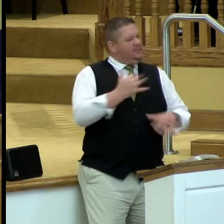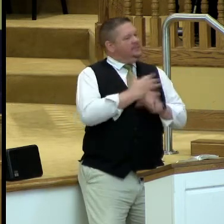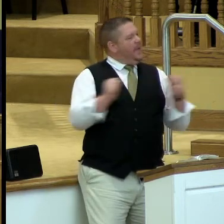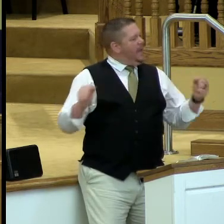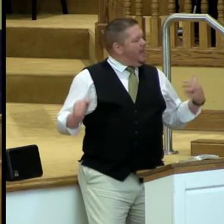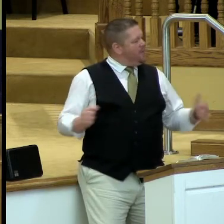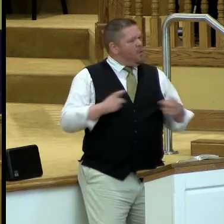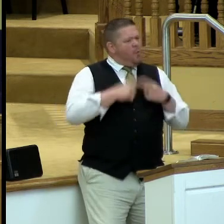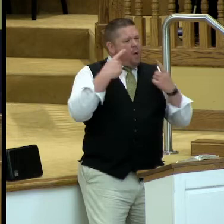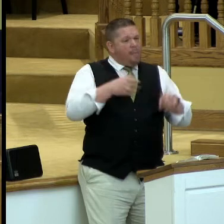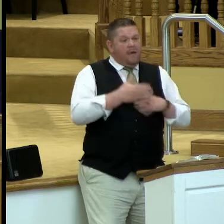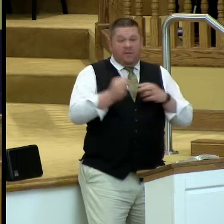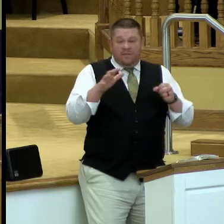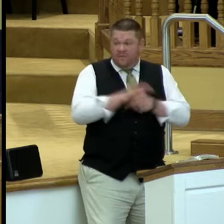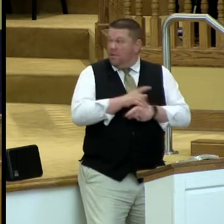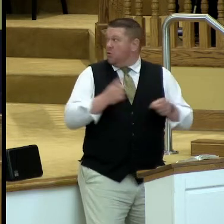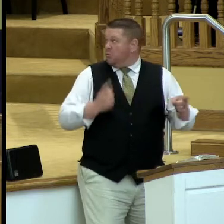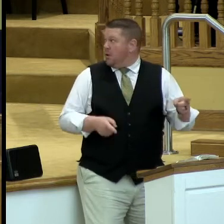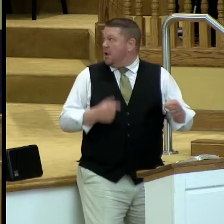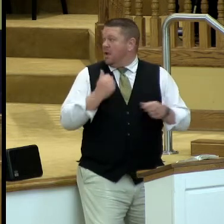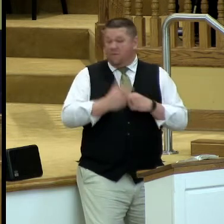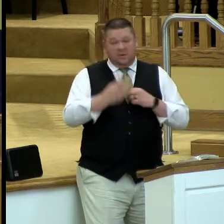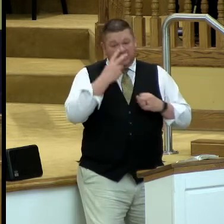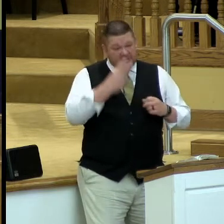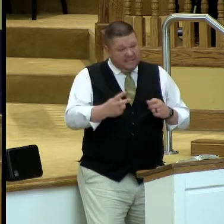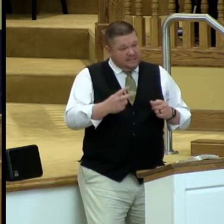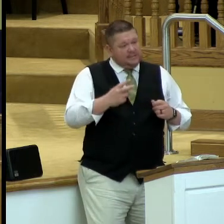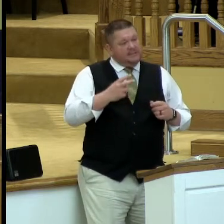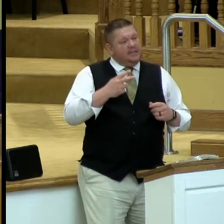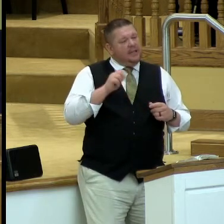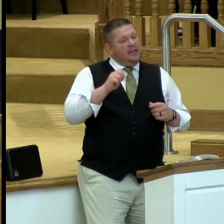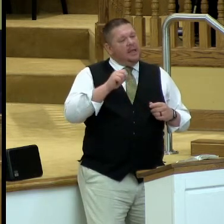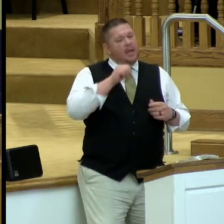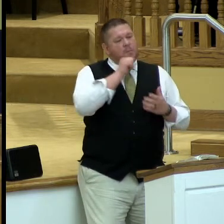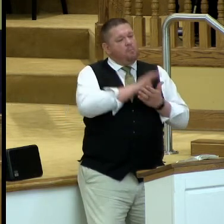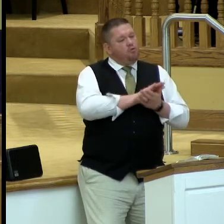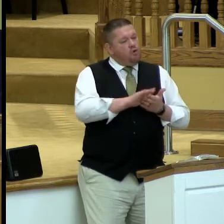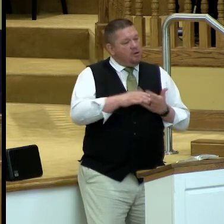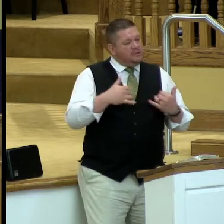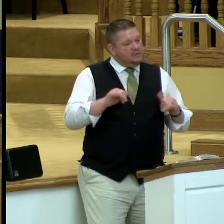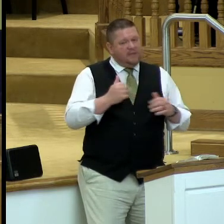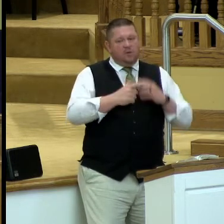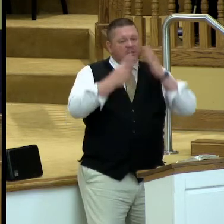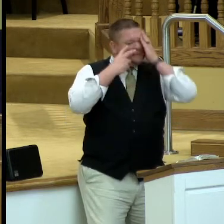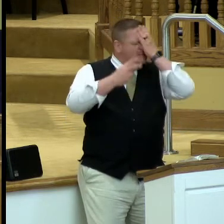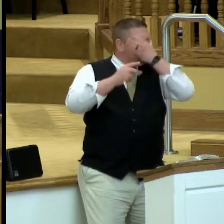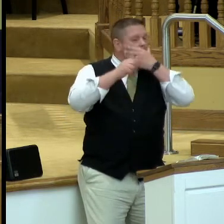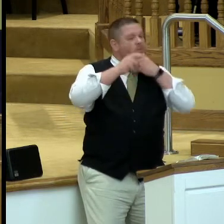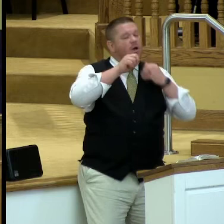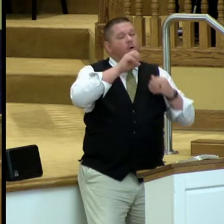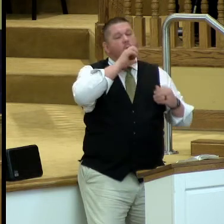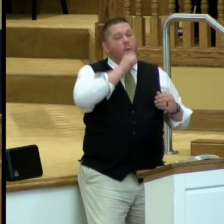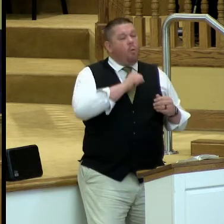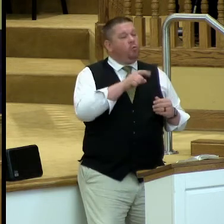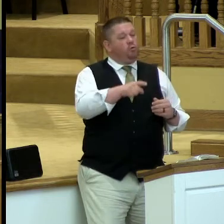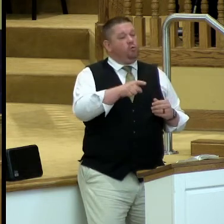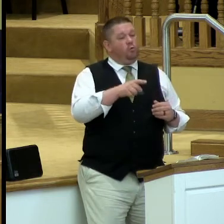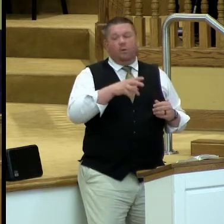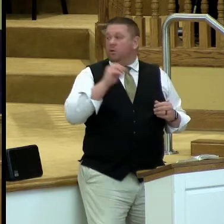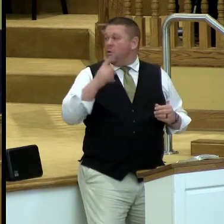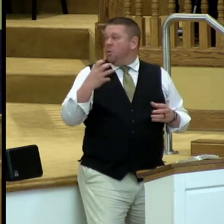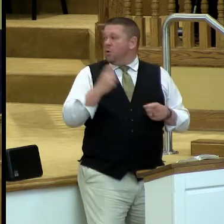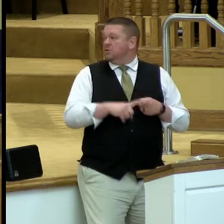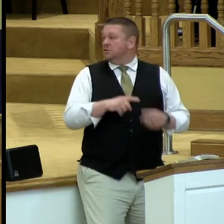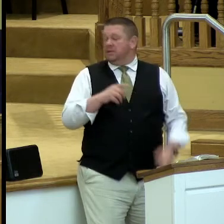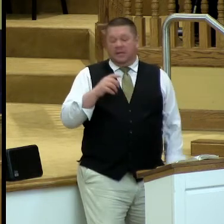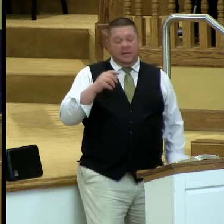Well, what happens after he fills you, right? Everyone sees the impurities still. Everyone sees the old you. No